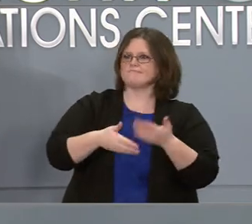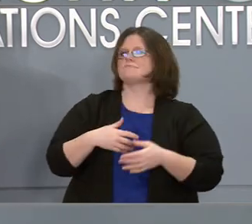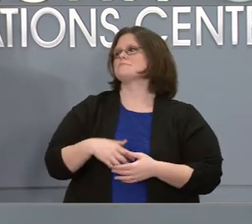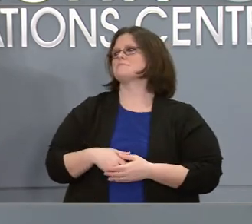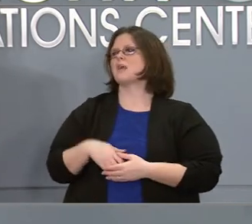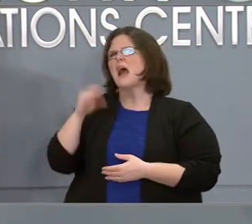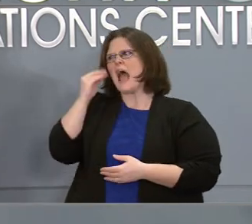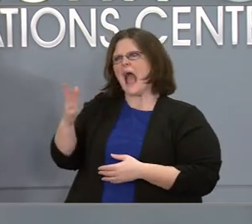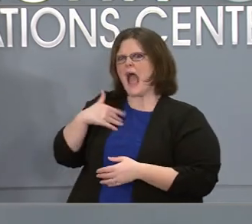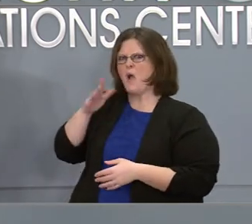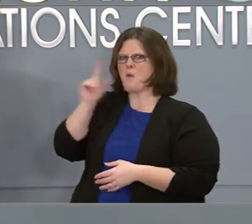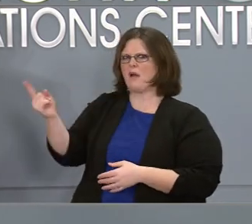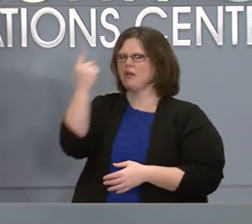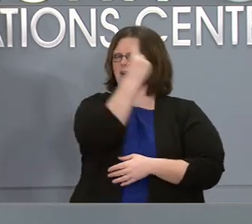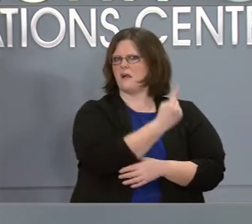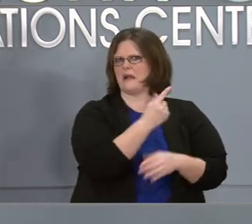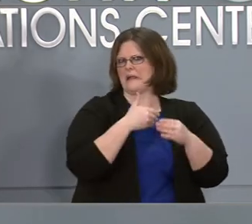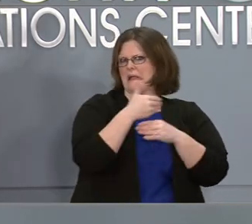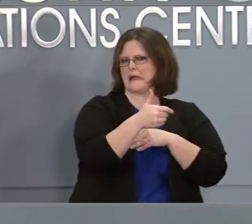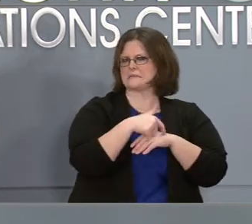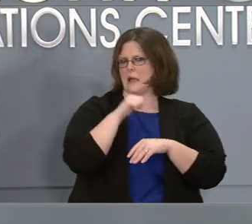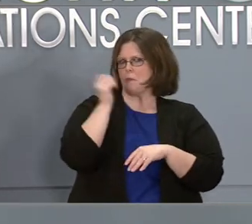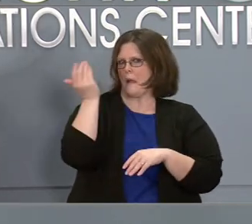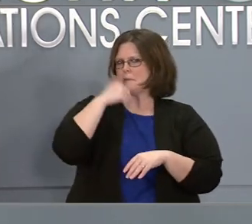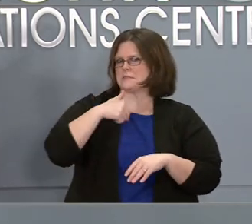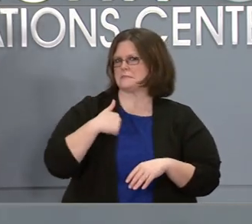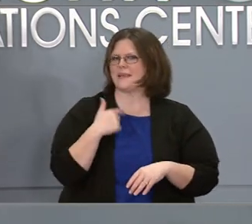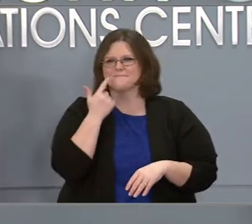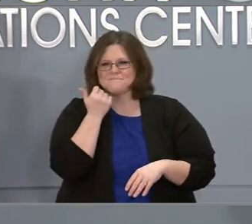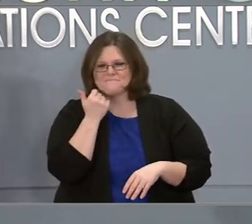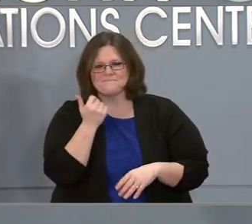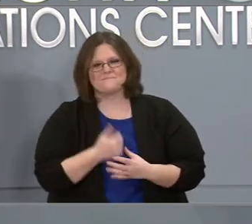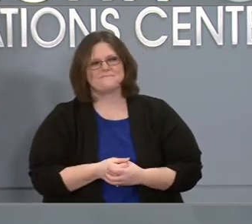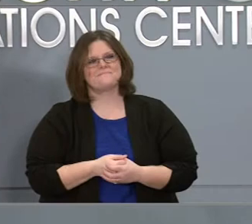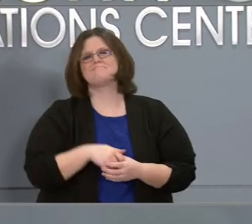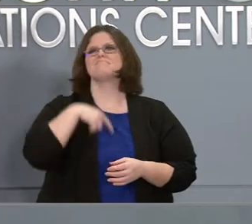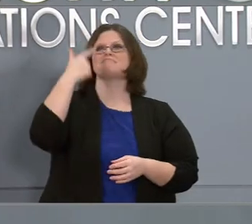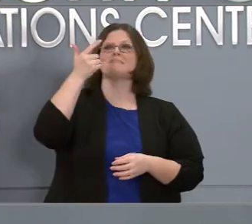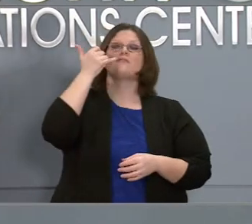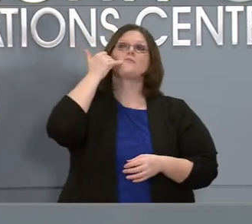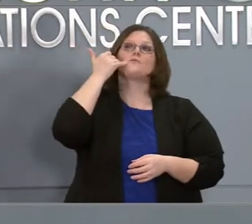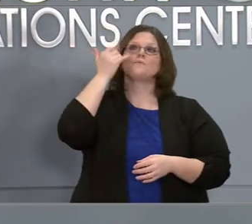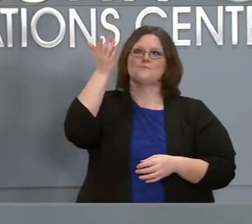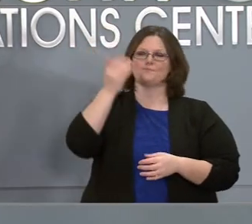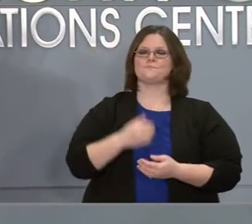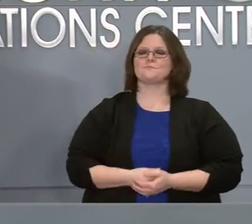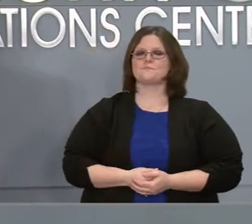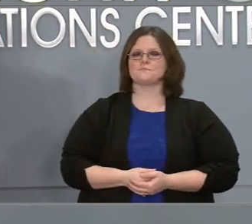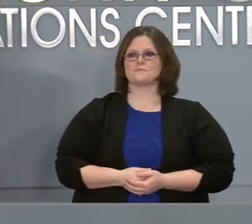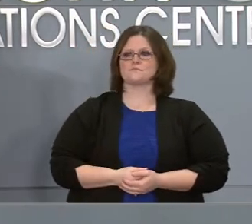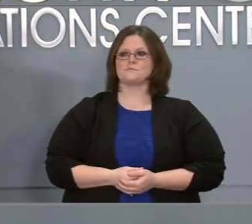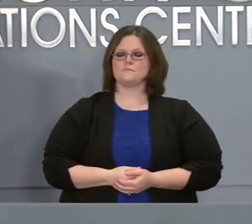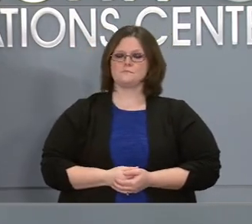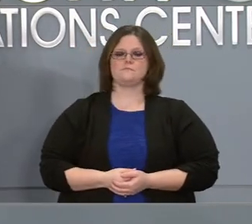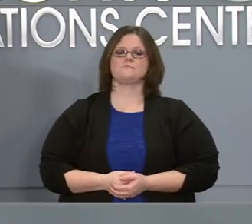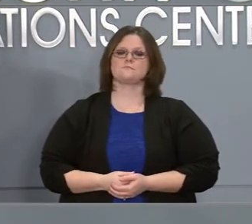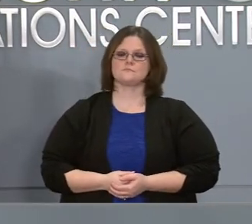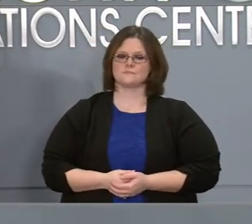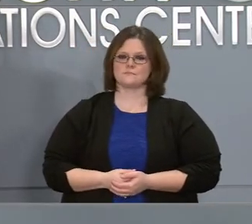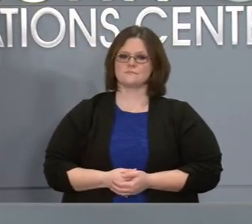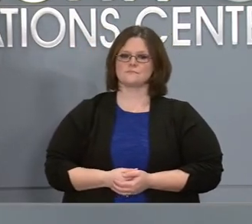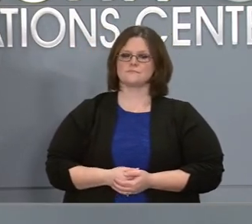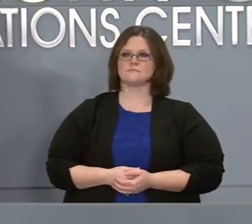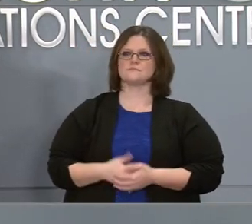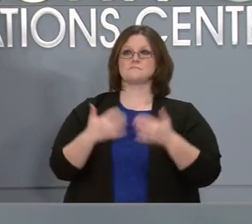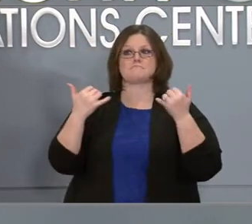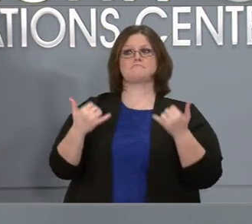time. Yeah, you fooled and you tricked me. Anybody online? Okay. All right, we'll go to the phones.